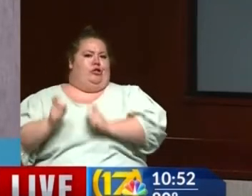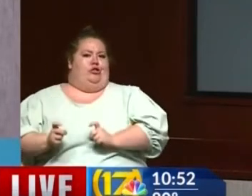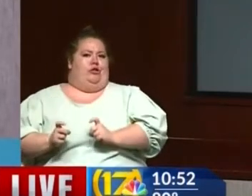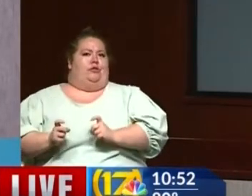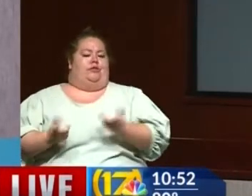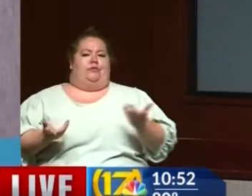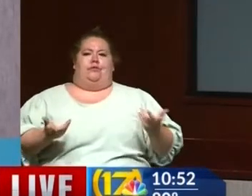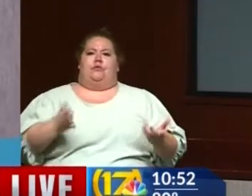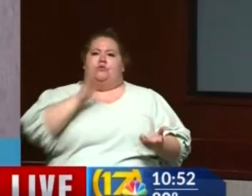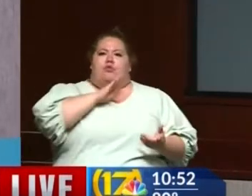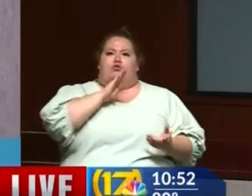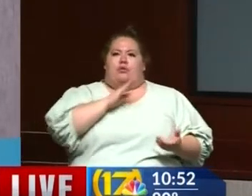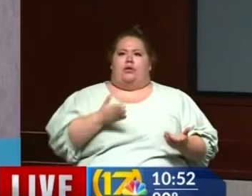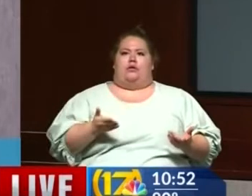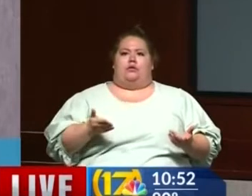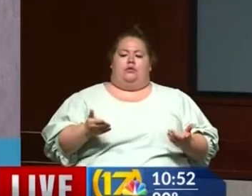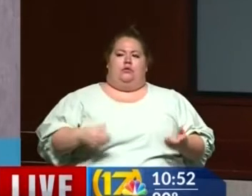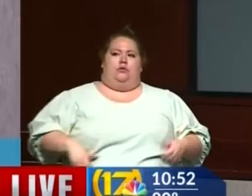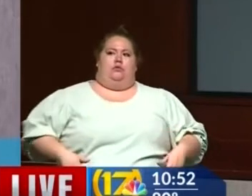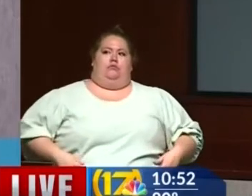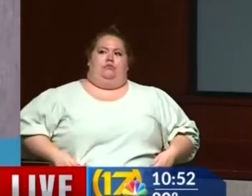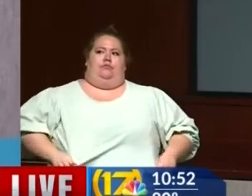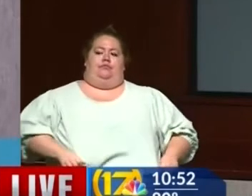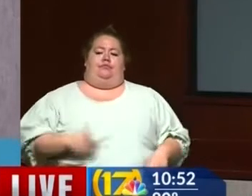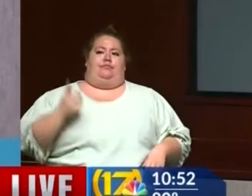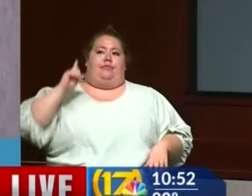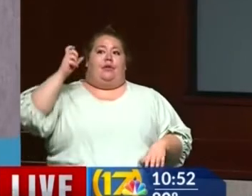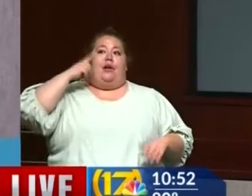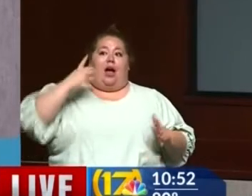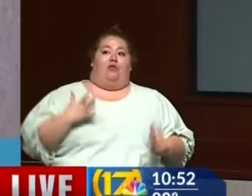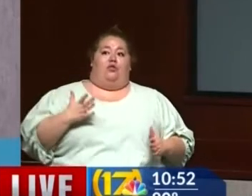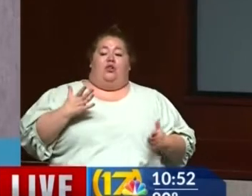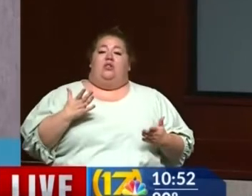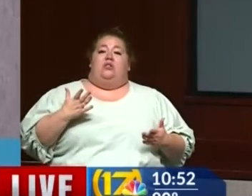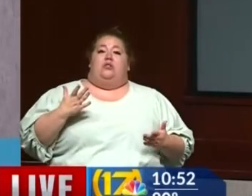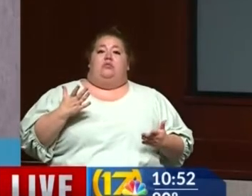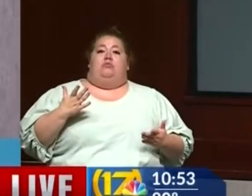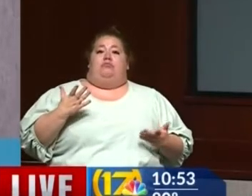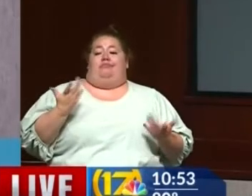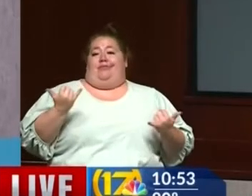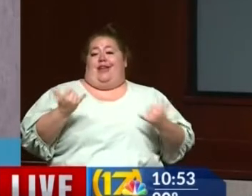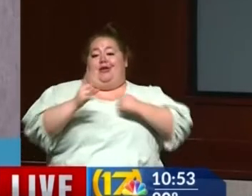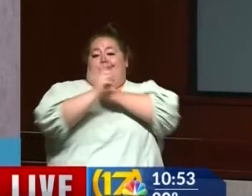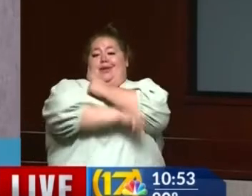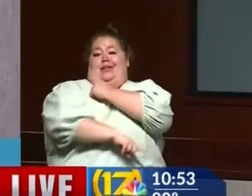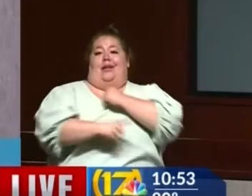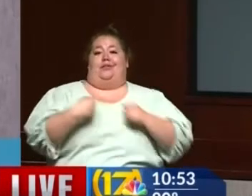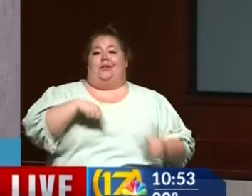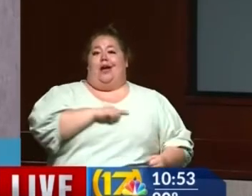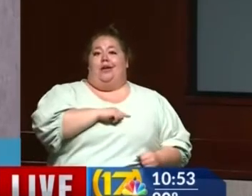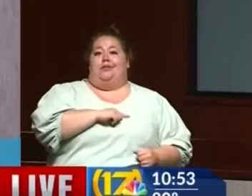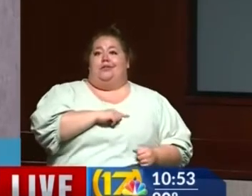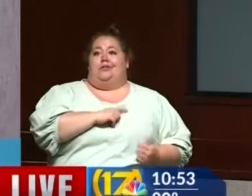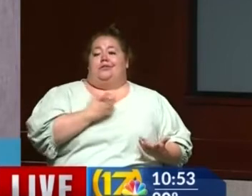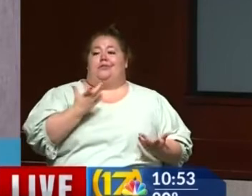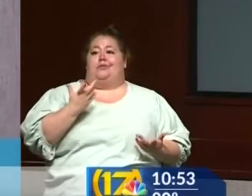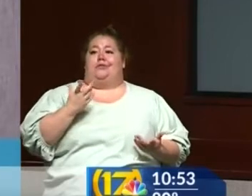by. But he is holding us accountable, penalizing us by